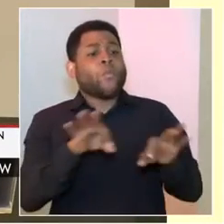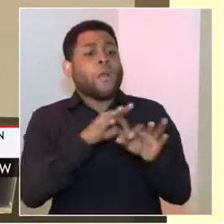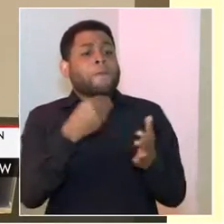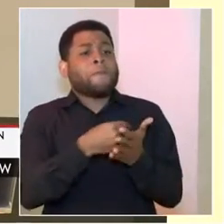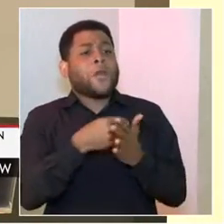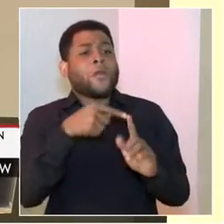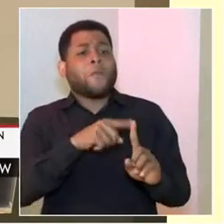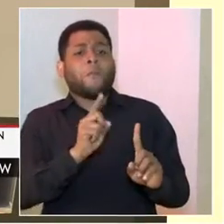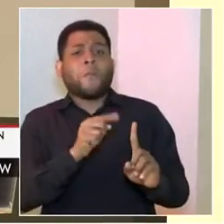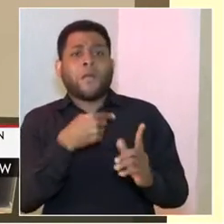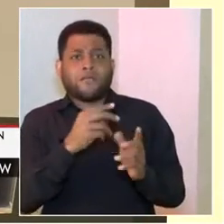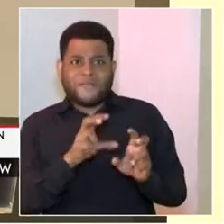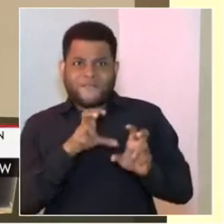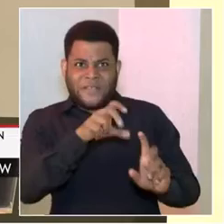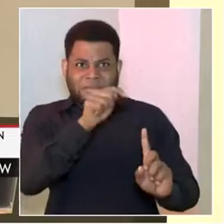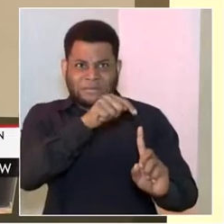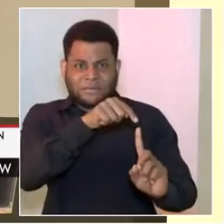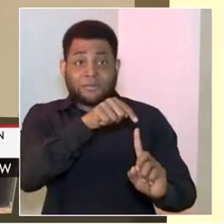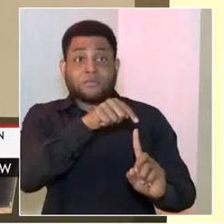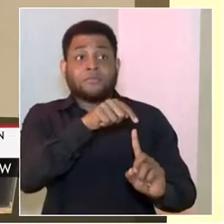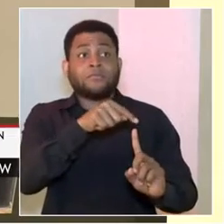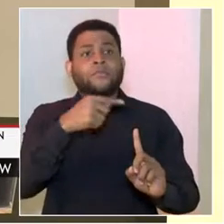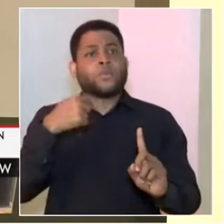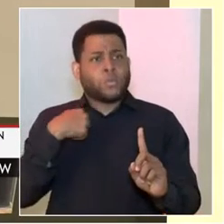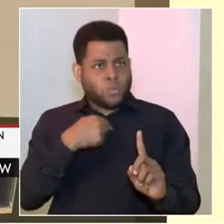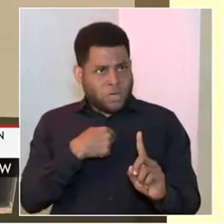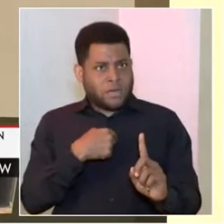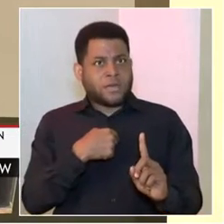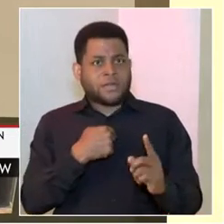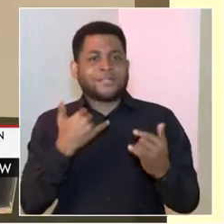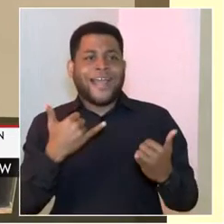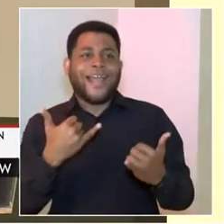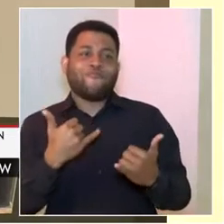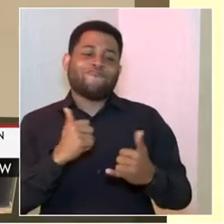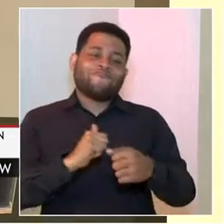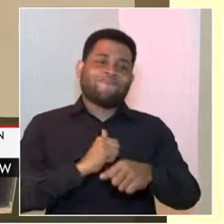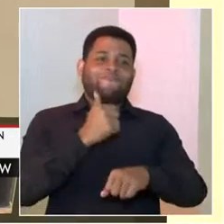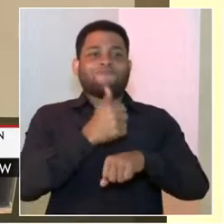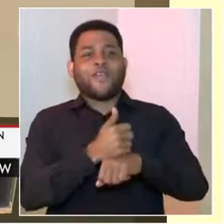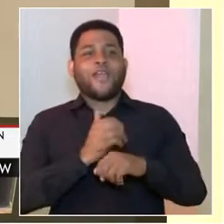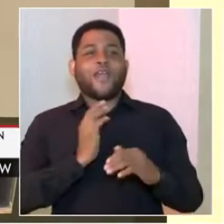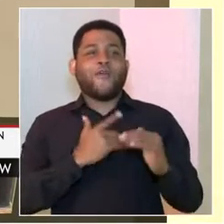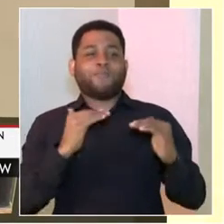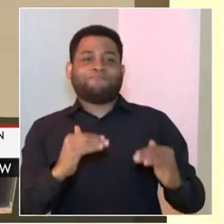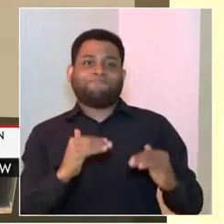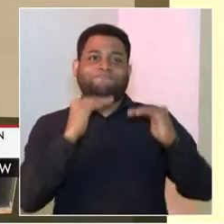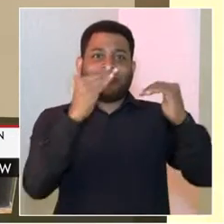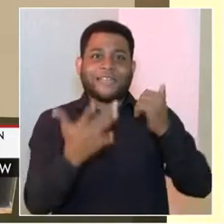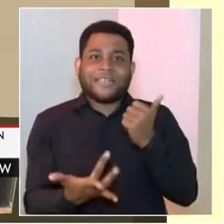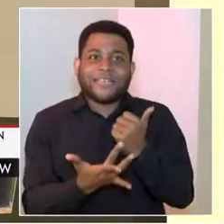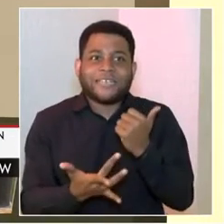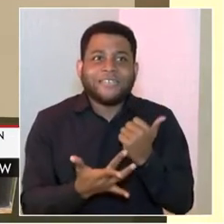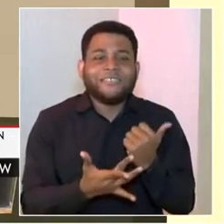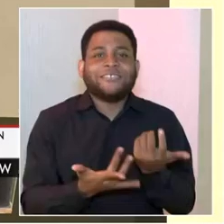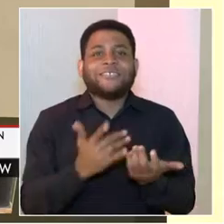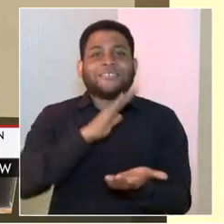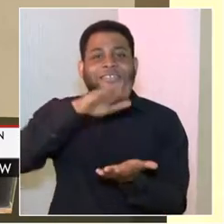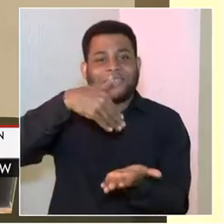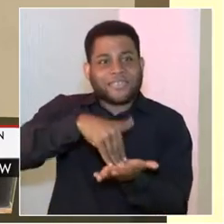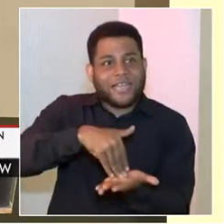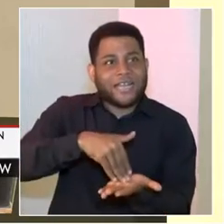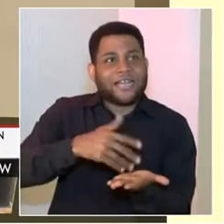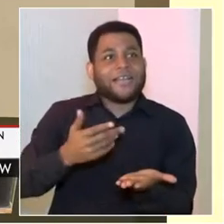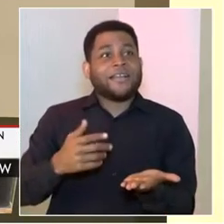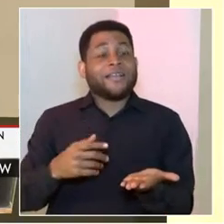in our advanced technical centers. It is important for us to be able to say that our graduates and people that come